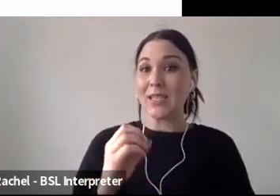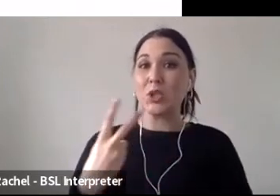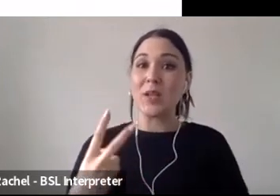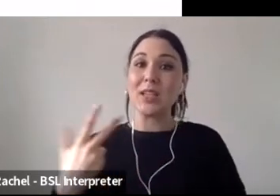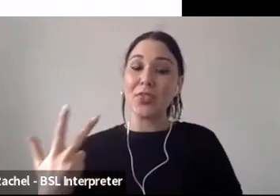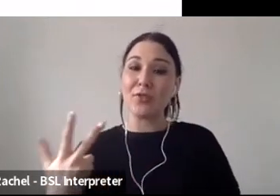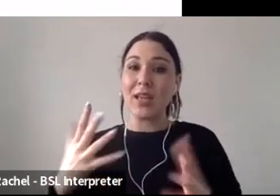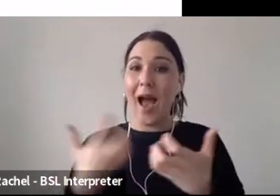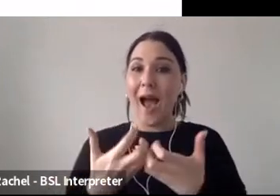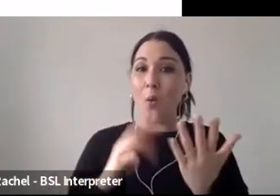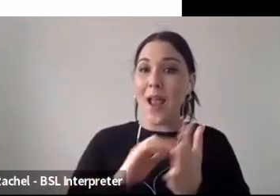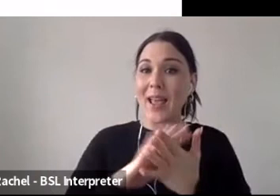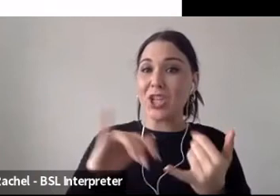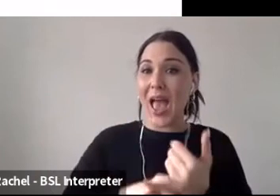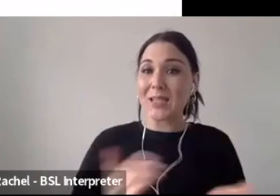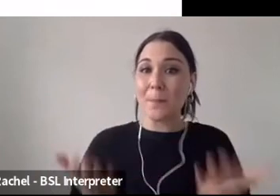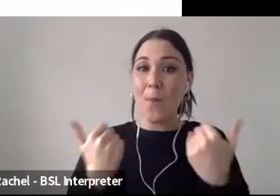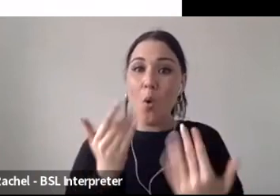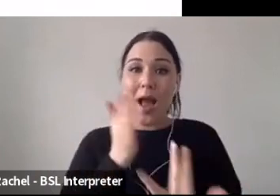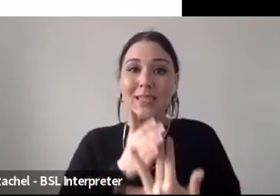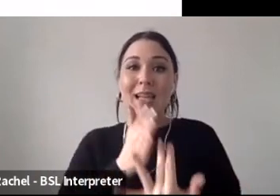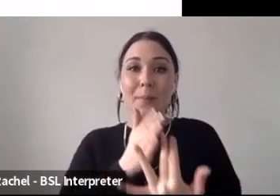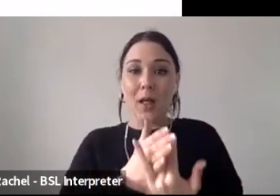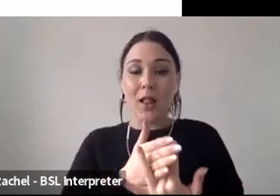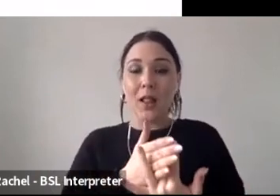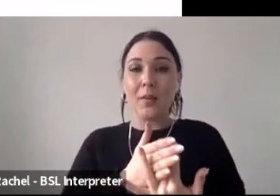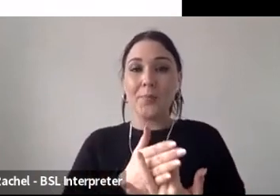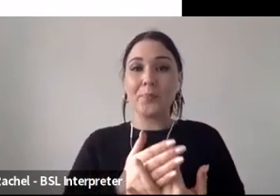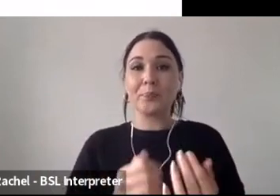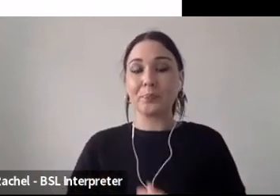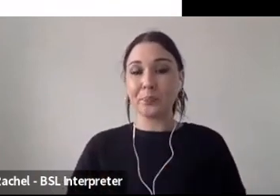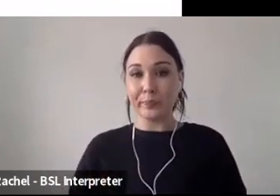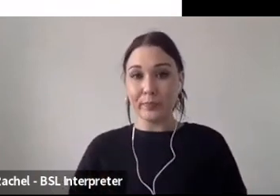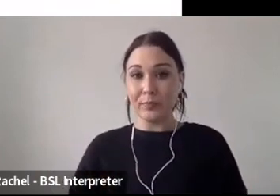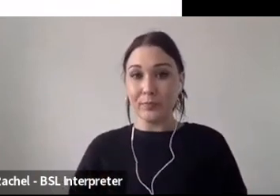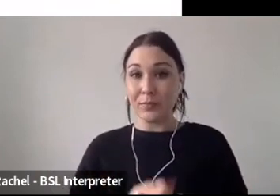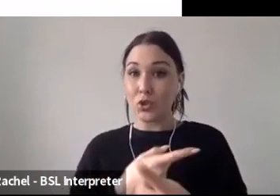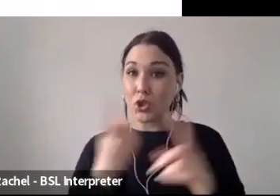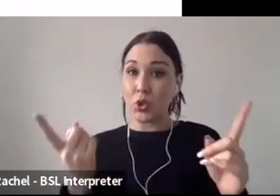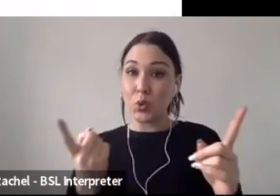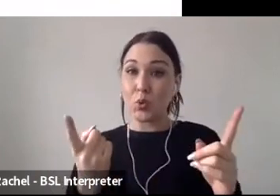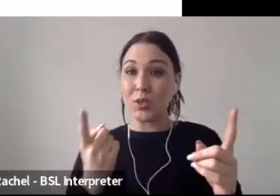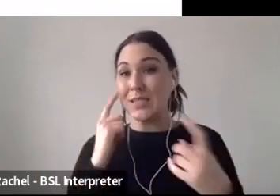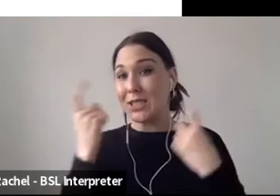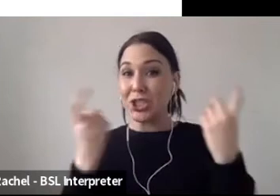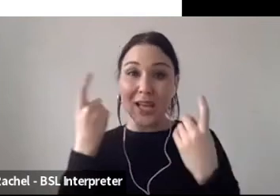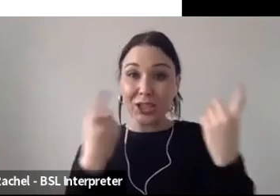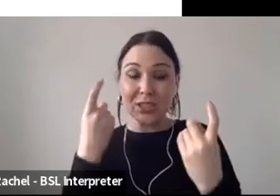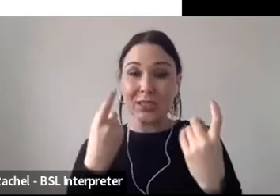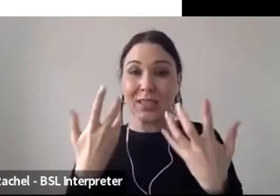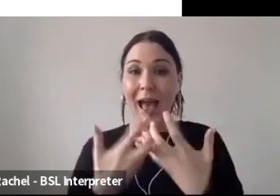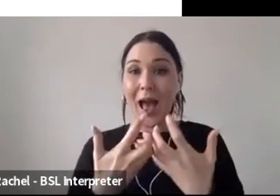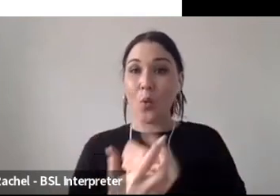the NHS can be more accessible. So with this in mind, do you have any suggestions about how hospital